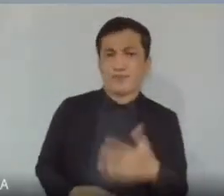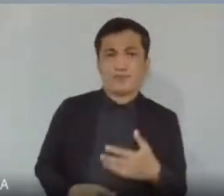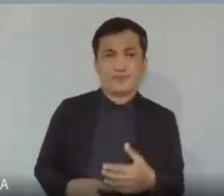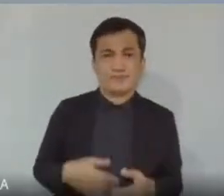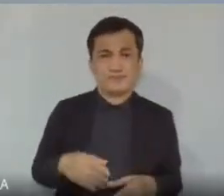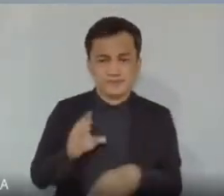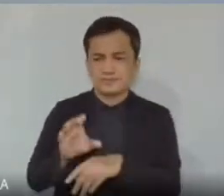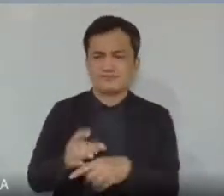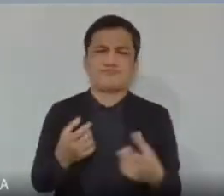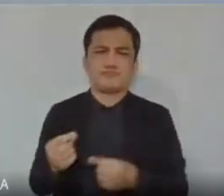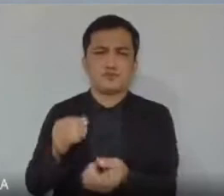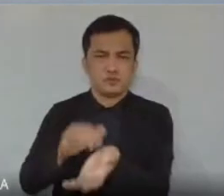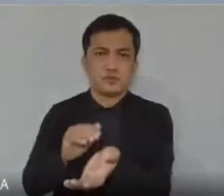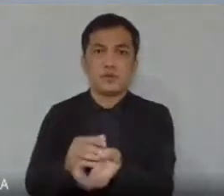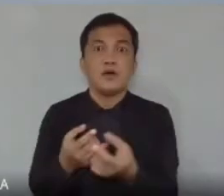to